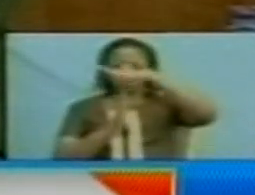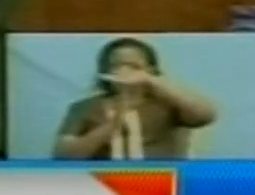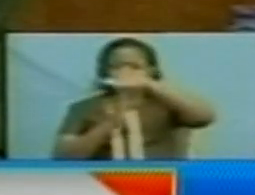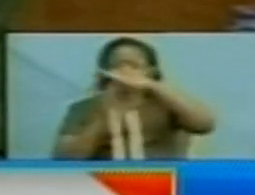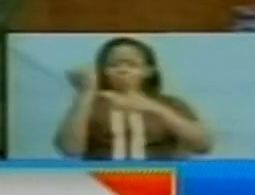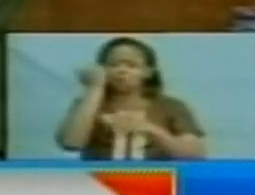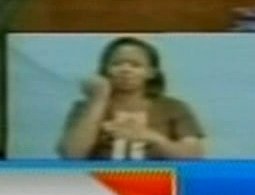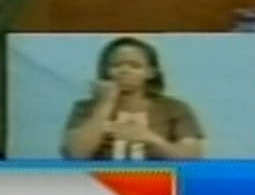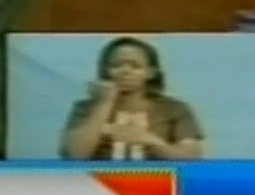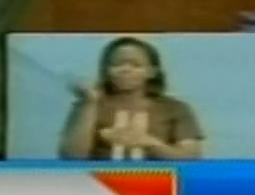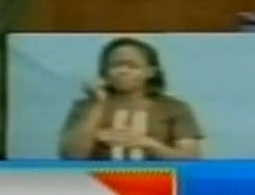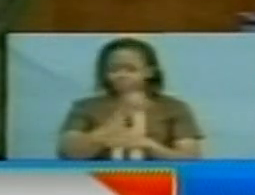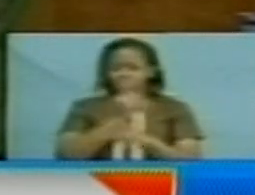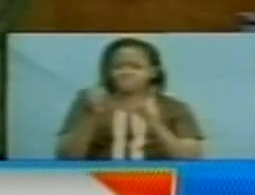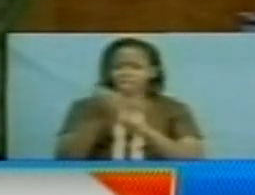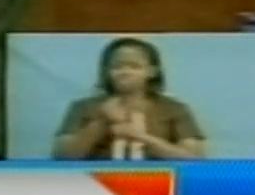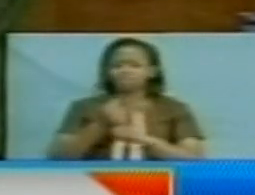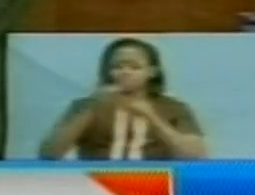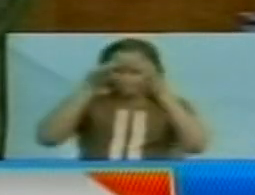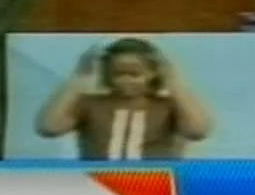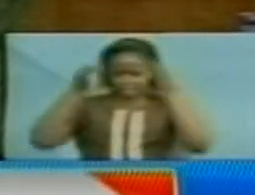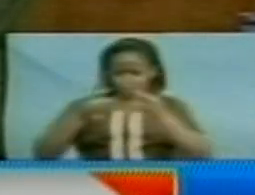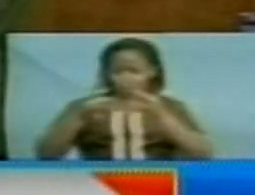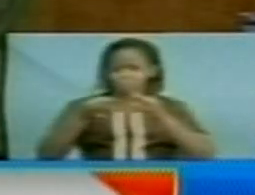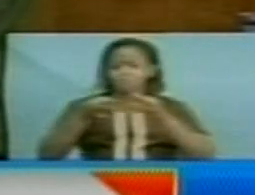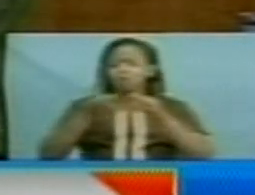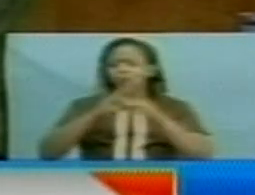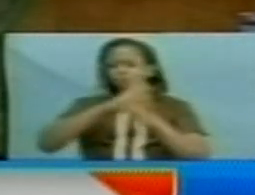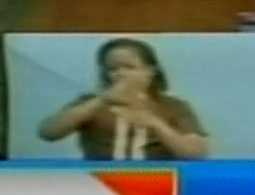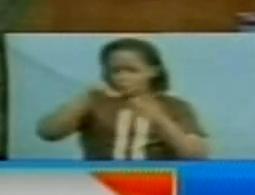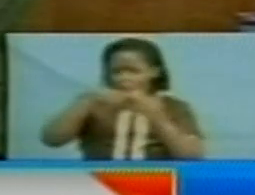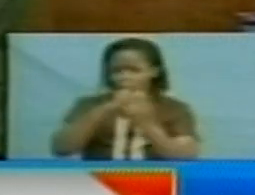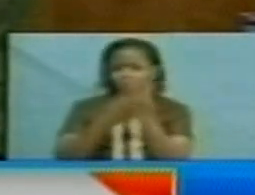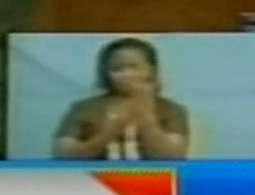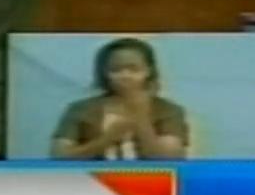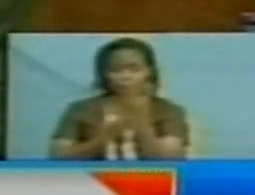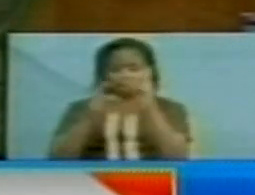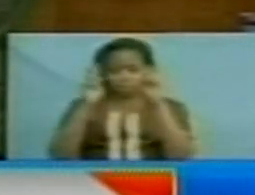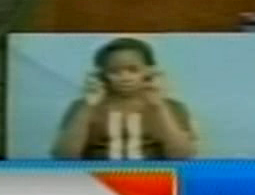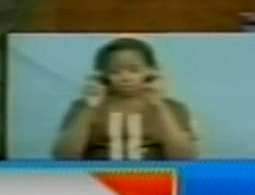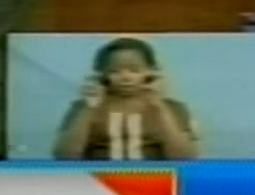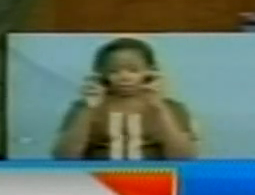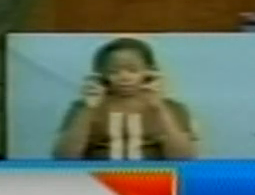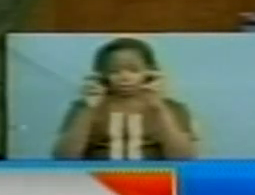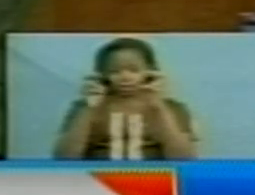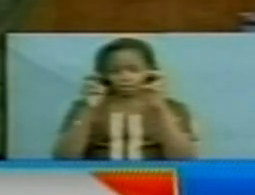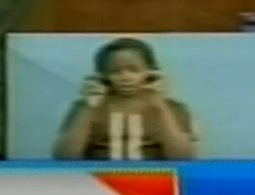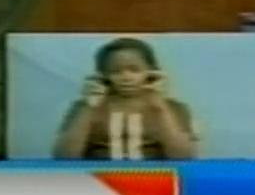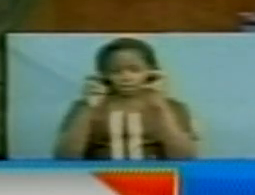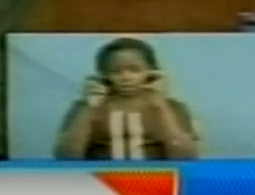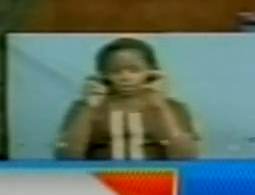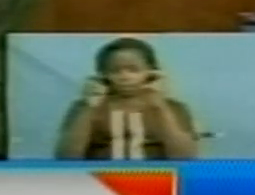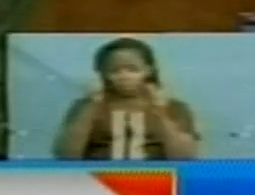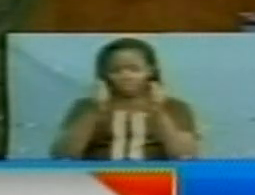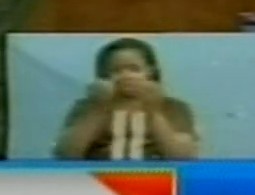a unanimous decision on all the four issues that fell for the